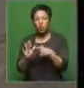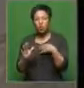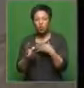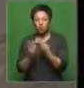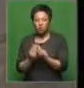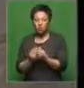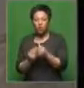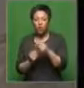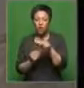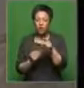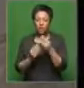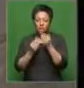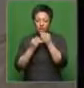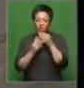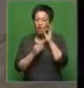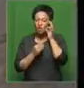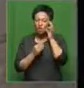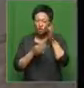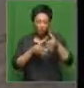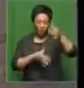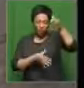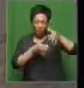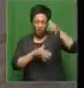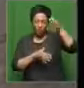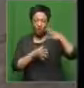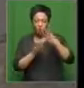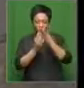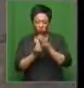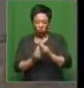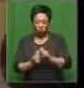plastic sugarcane bottles, which decompose entirely. It is 8 minutes to